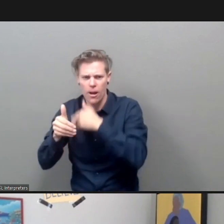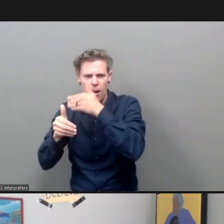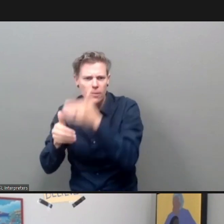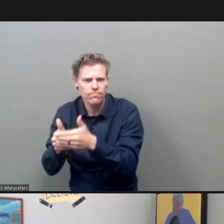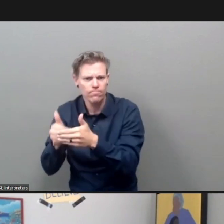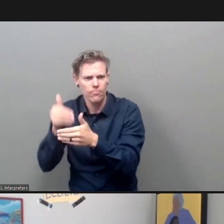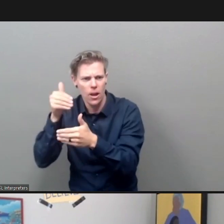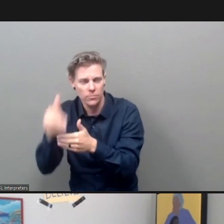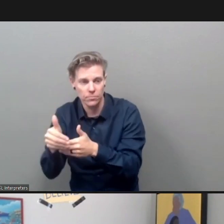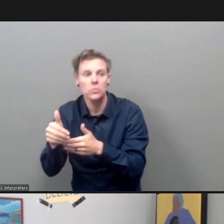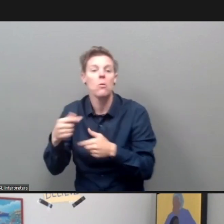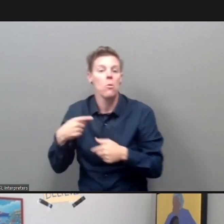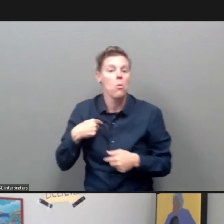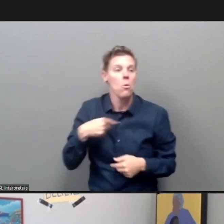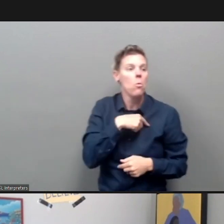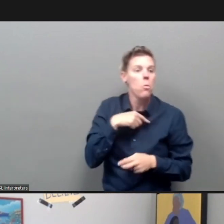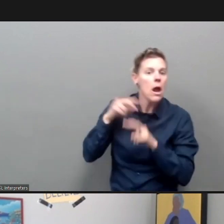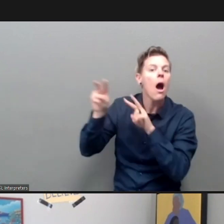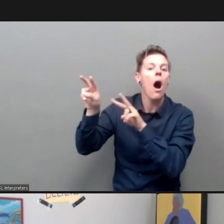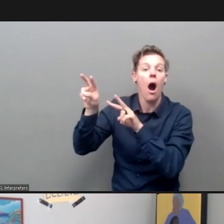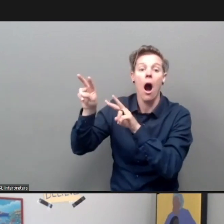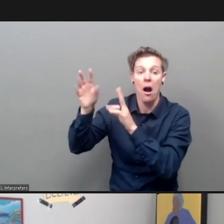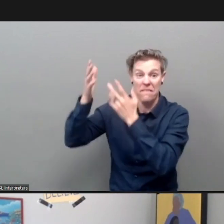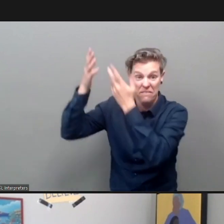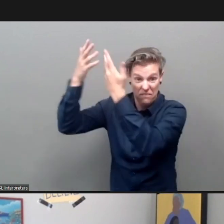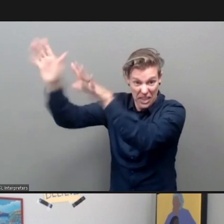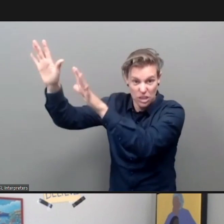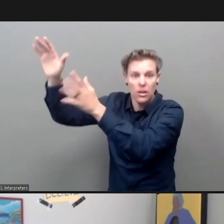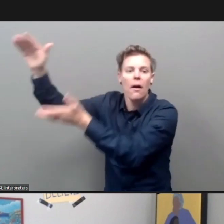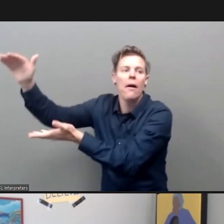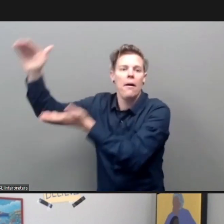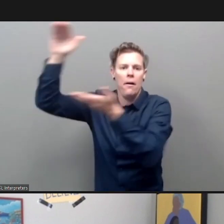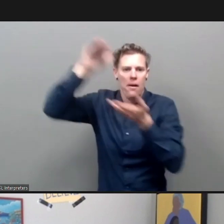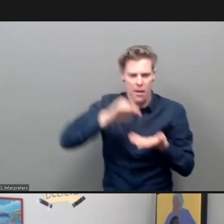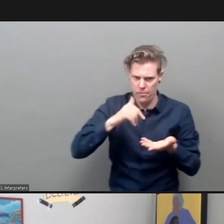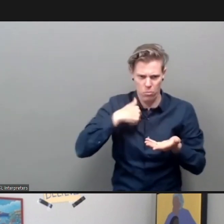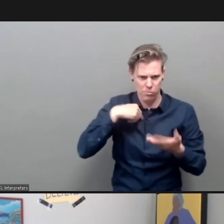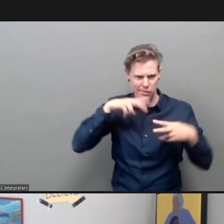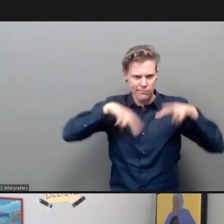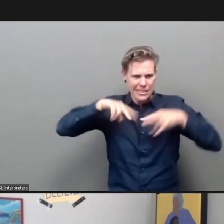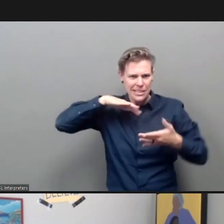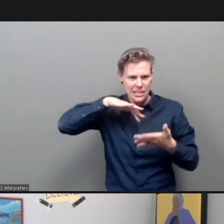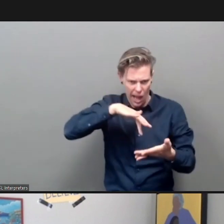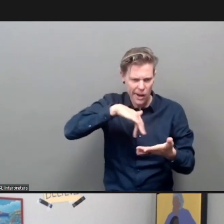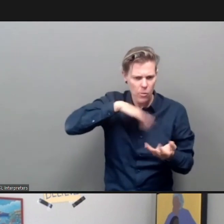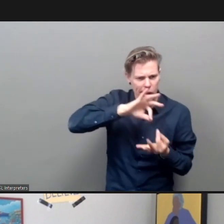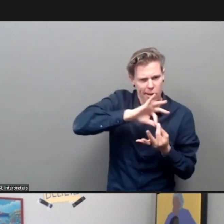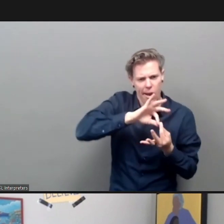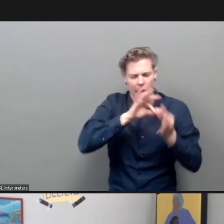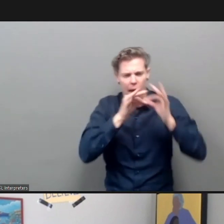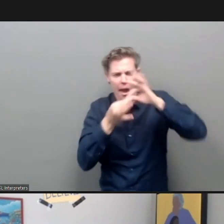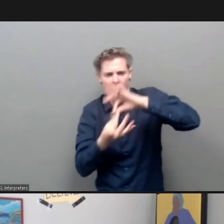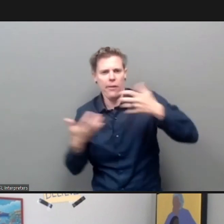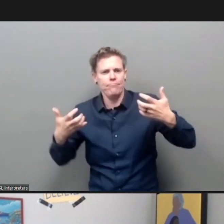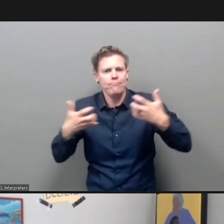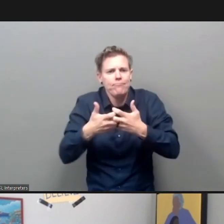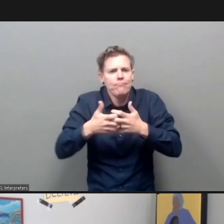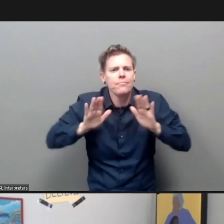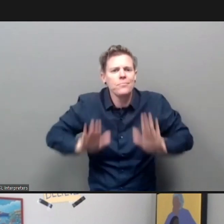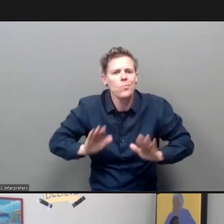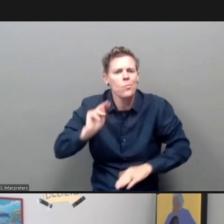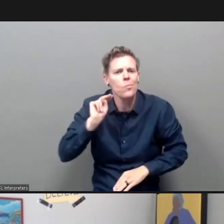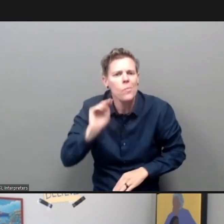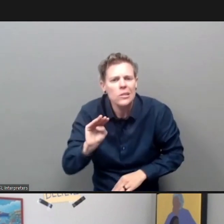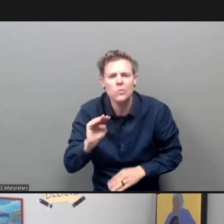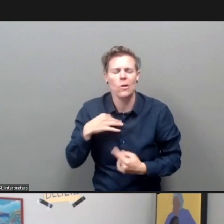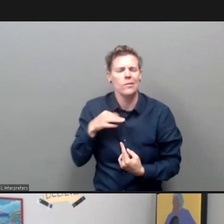New Mexico perspective and what's unique about New Mexico that might be different than the study population. Now, in this case, we had